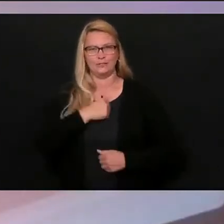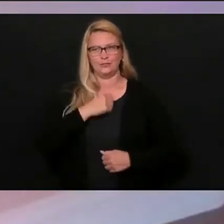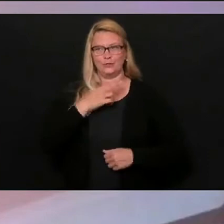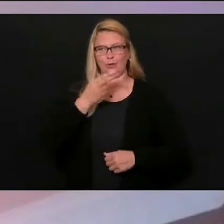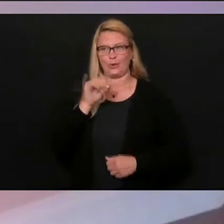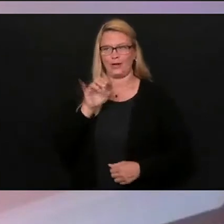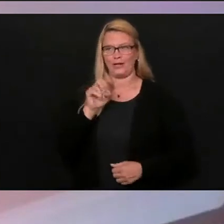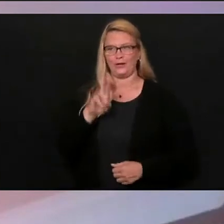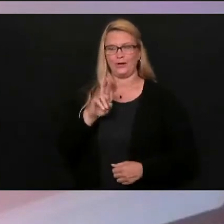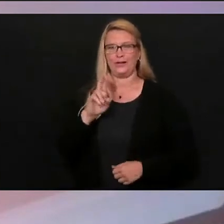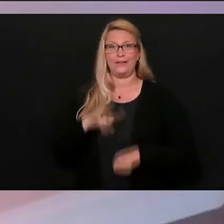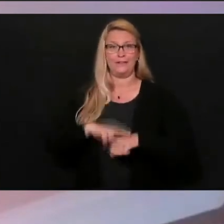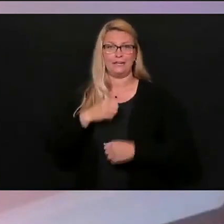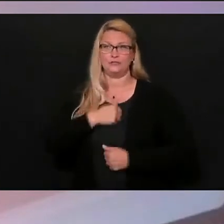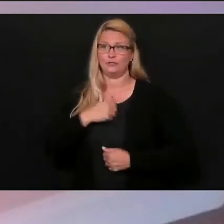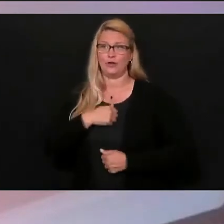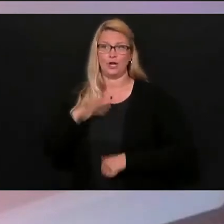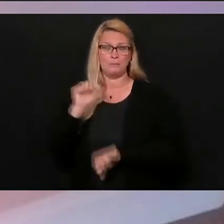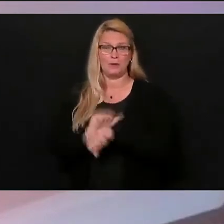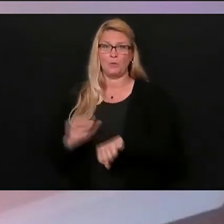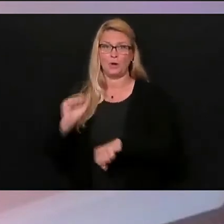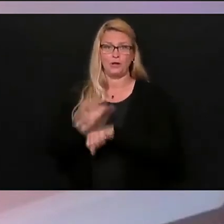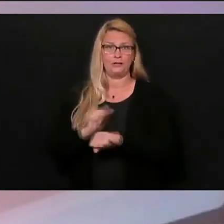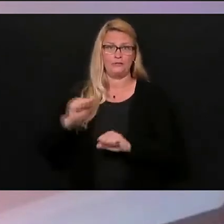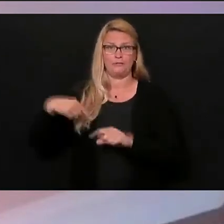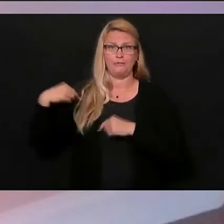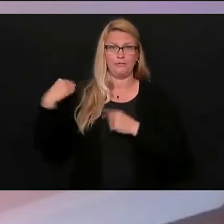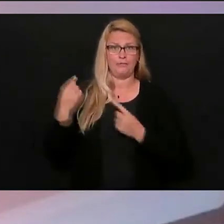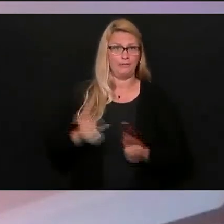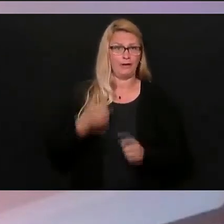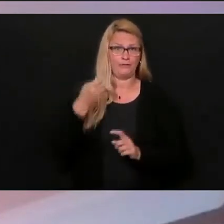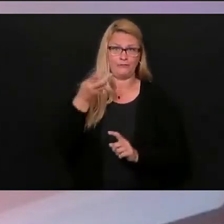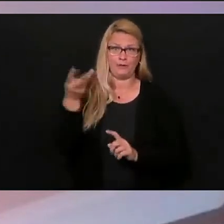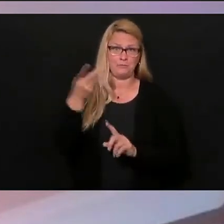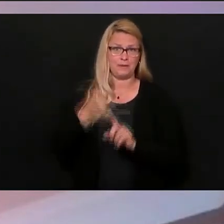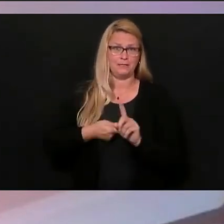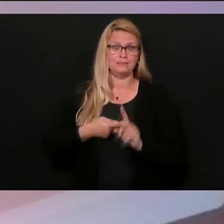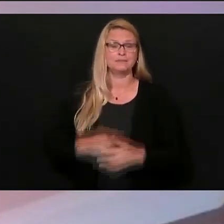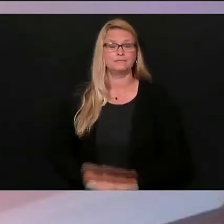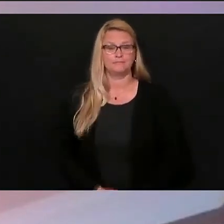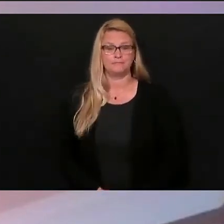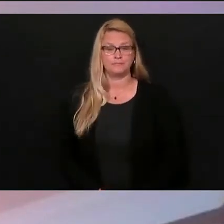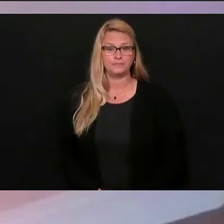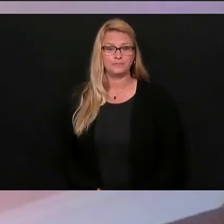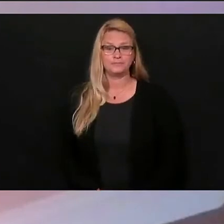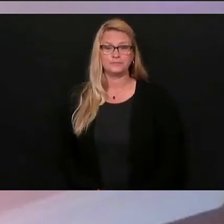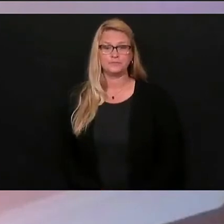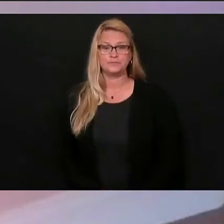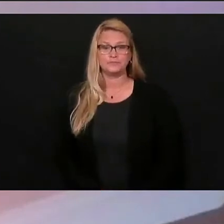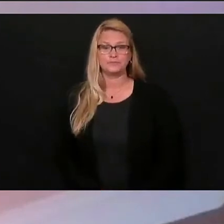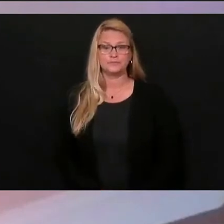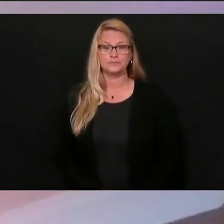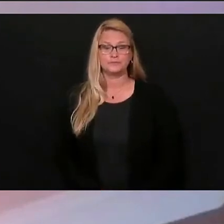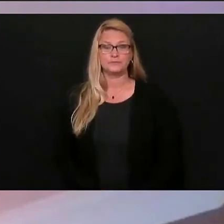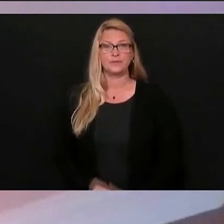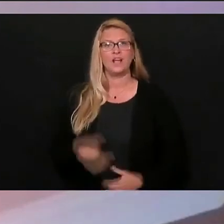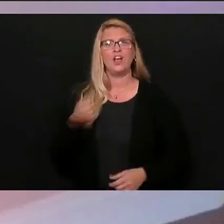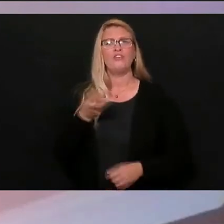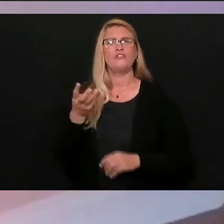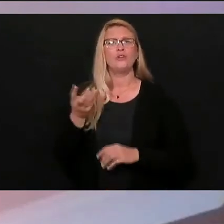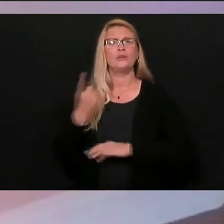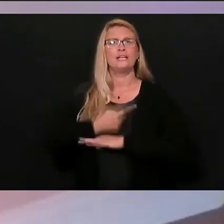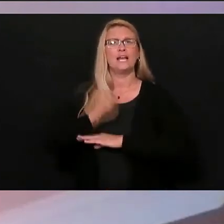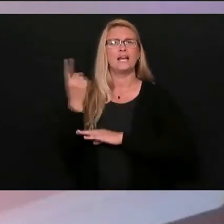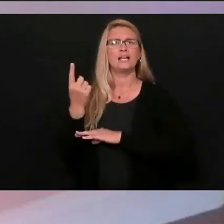have been working so hard the last few months. On to my question. A couple of days ago, Governor, you revealed that